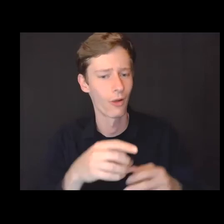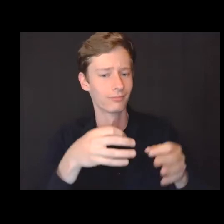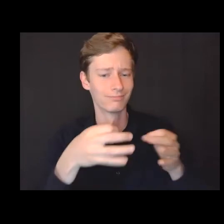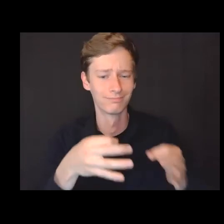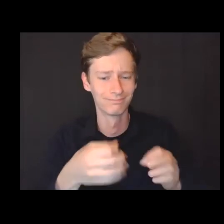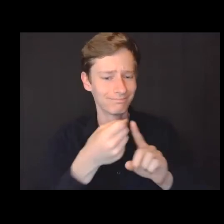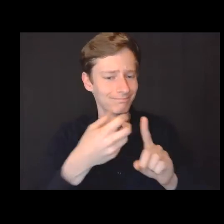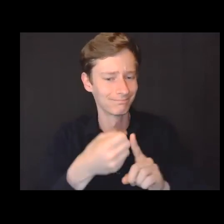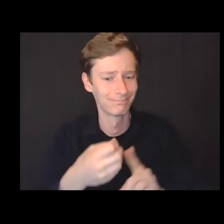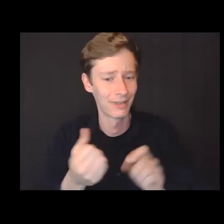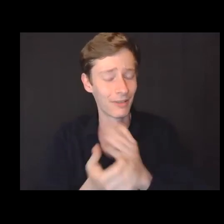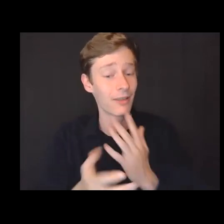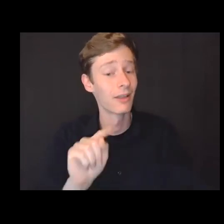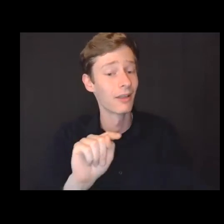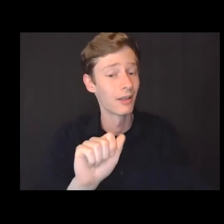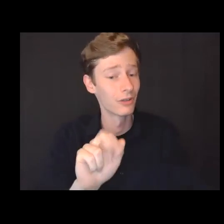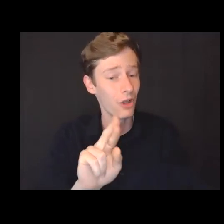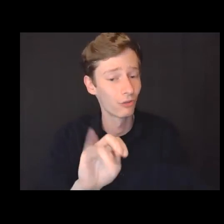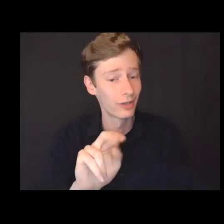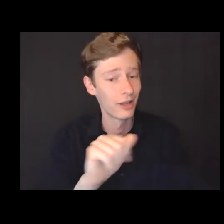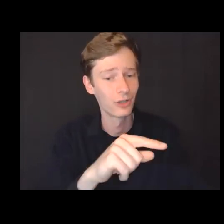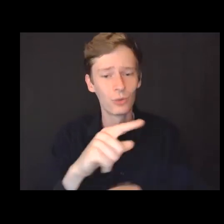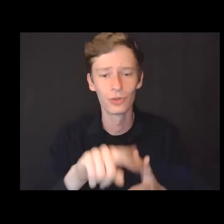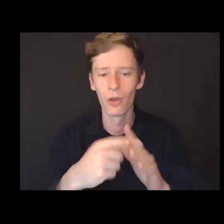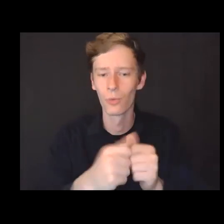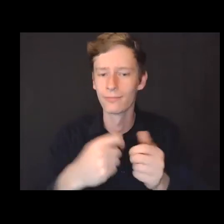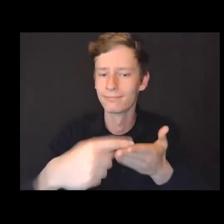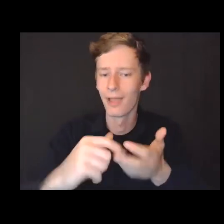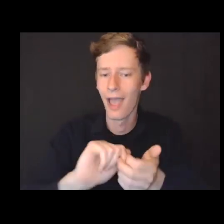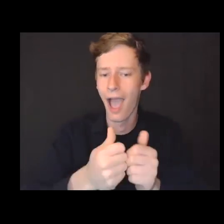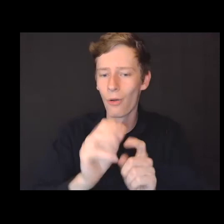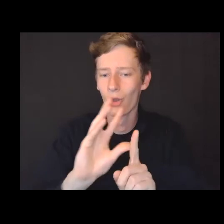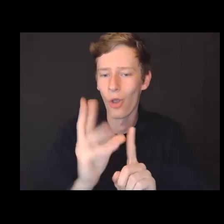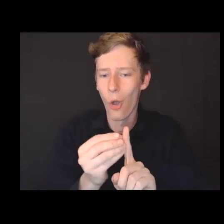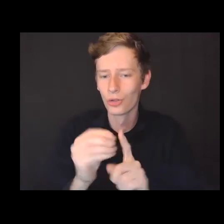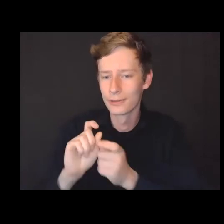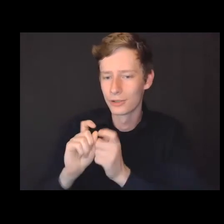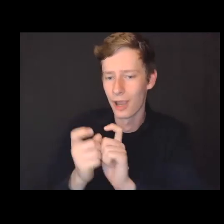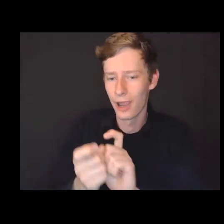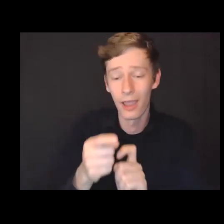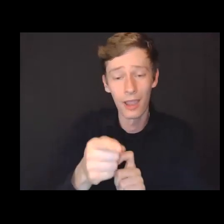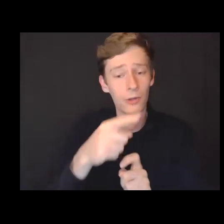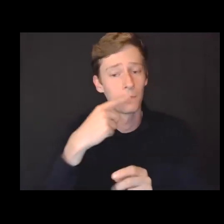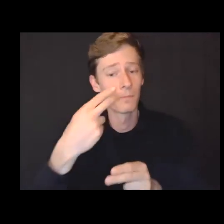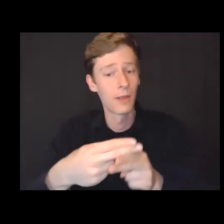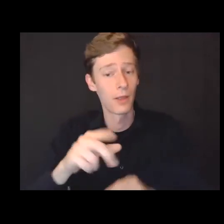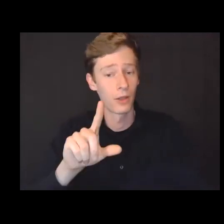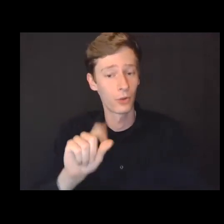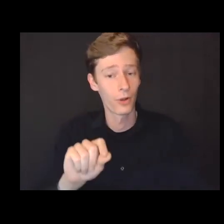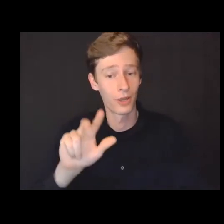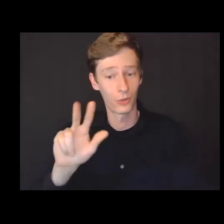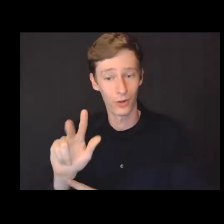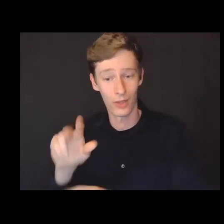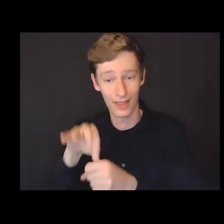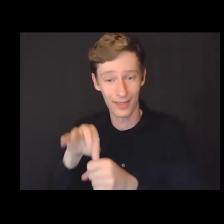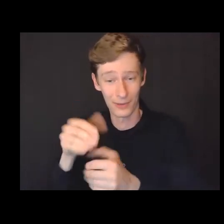storytelling, culture change work, the power of a 2023 election in Virginia. Every